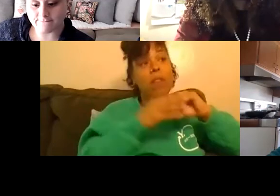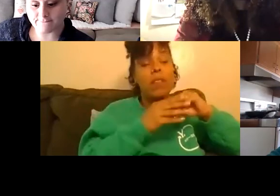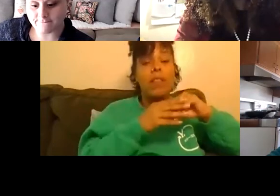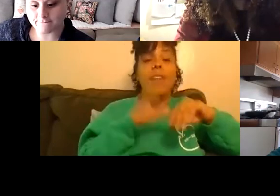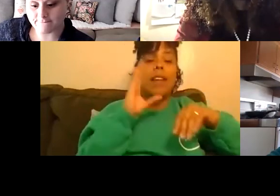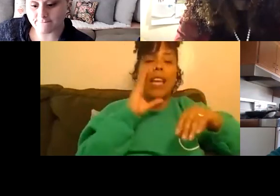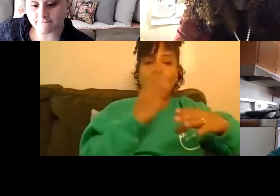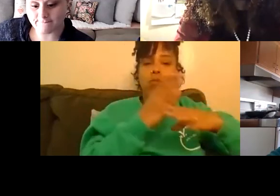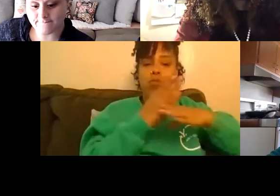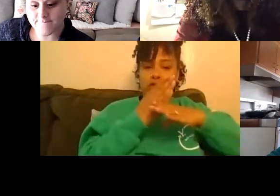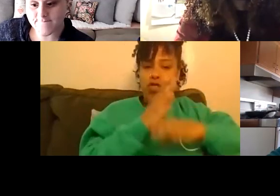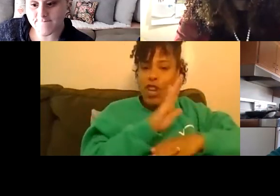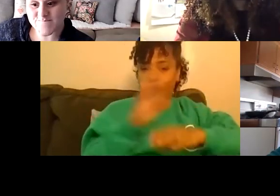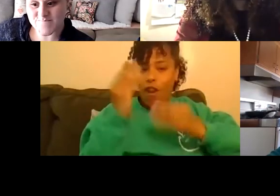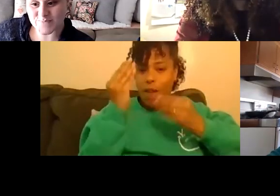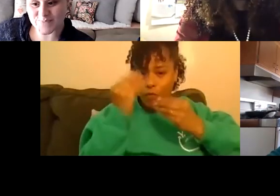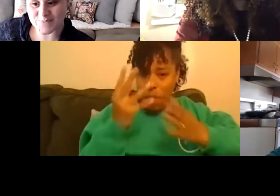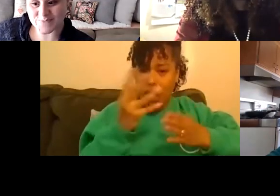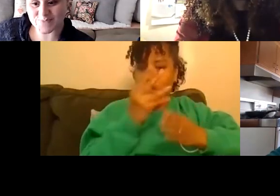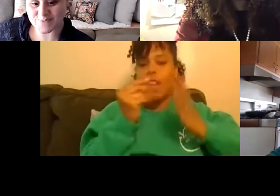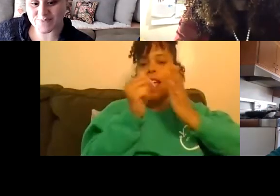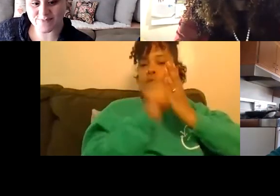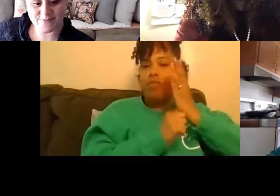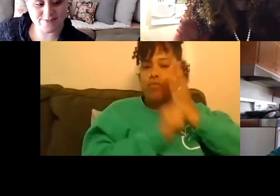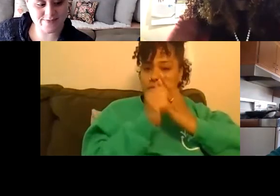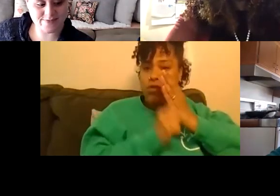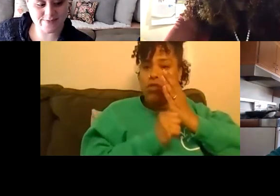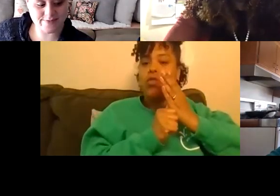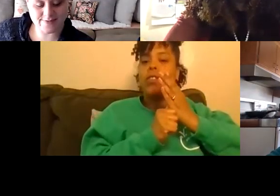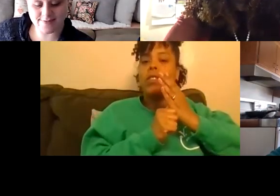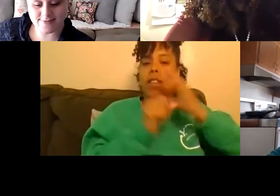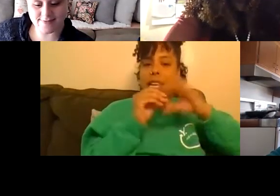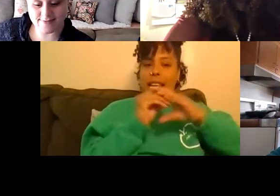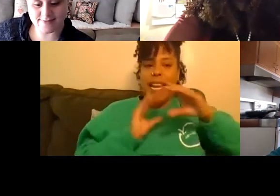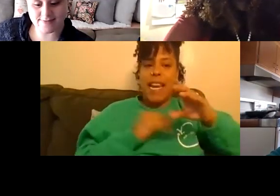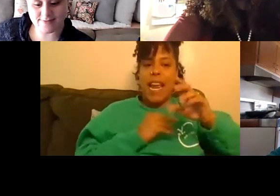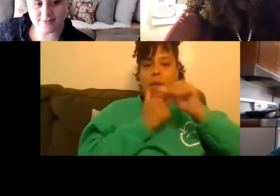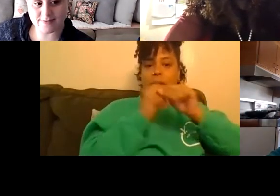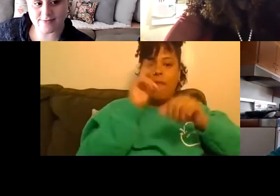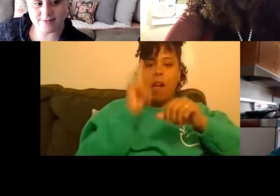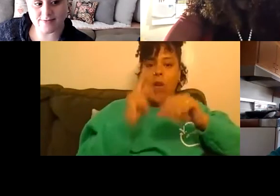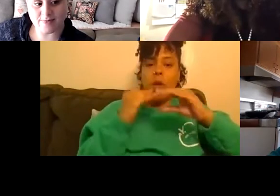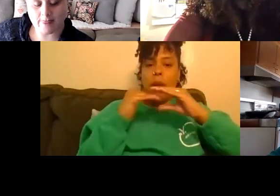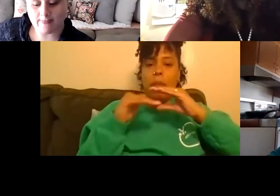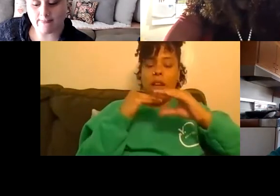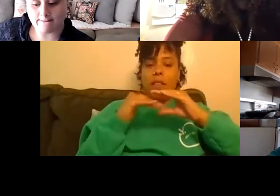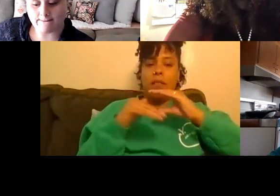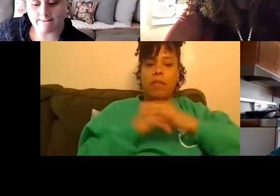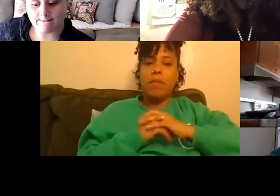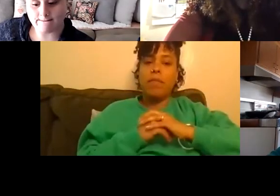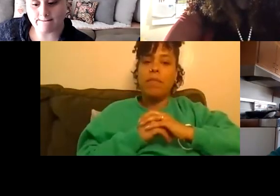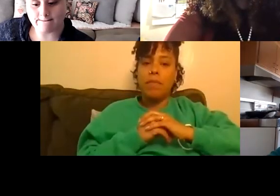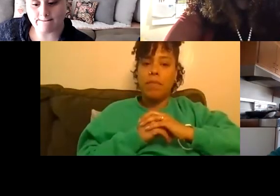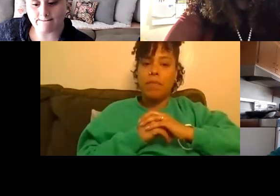your contact information and the brochure in our follow-up email that you guys should look for tomorrow.